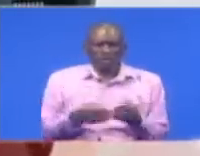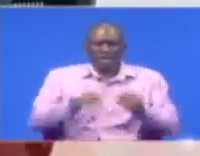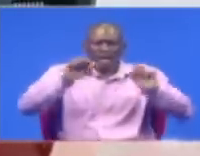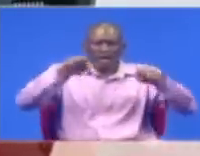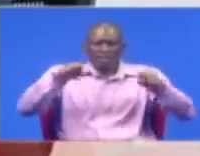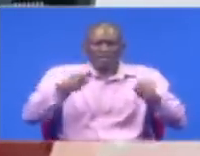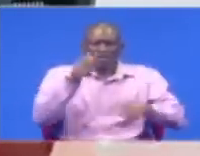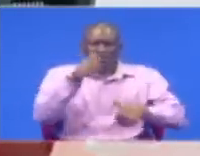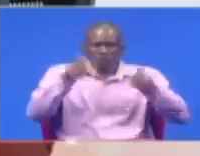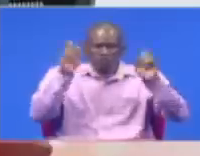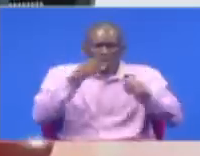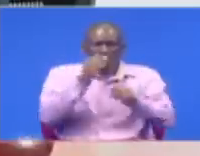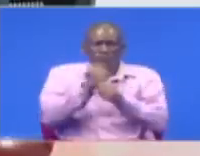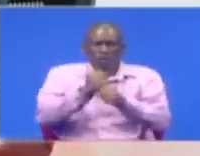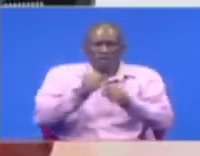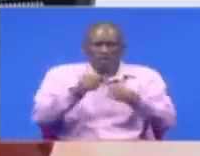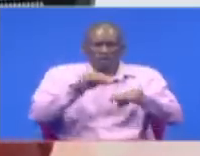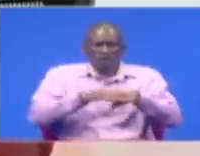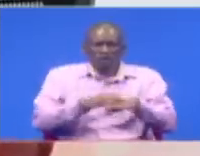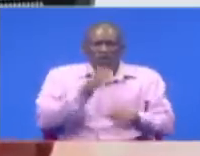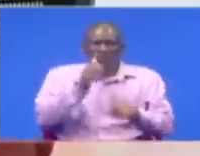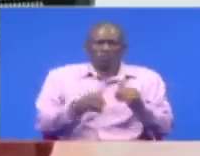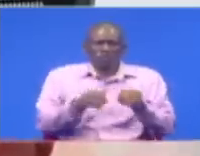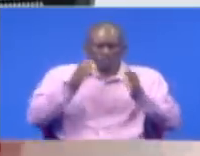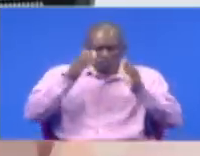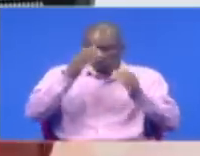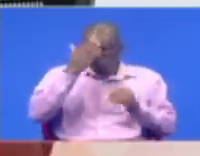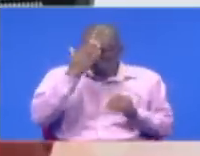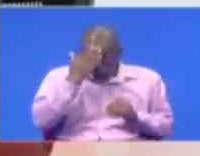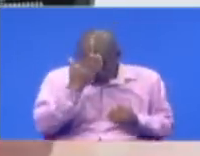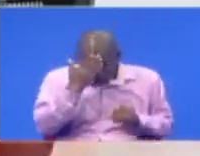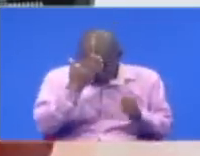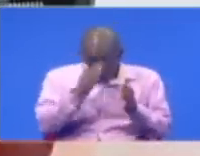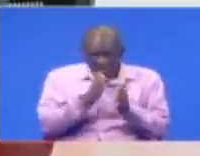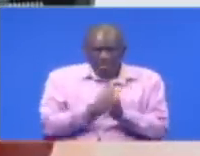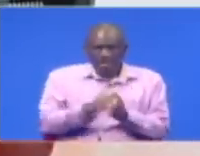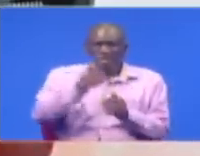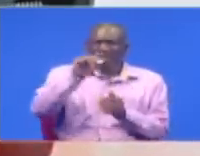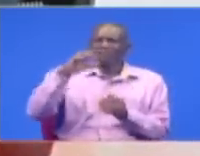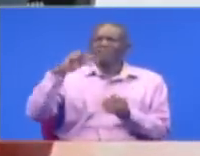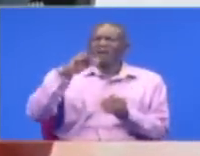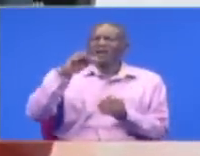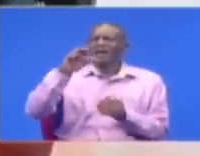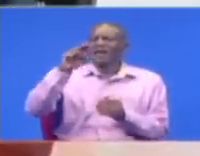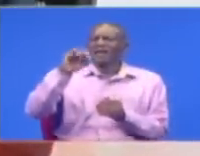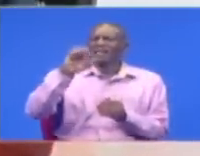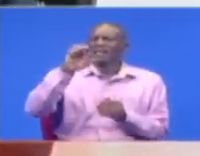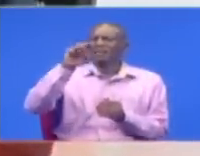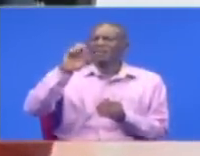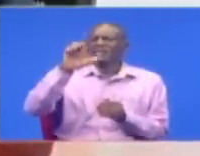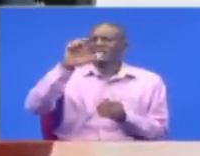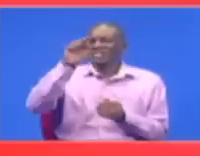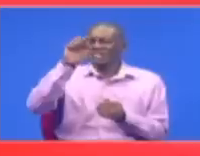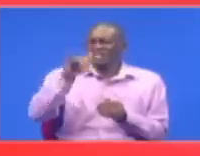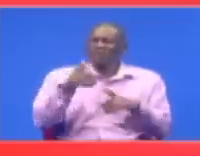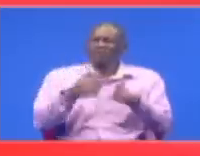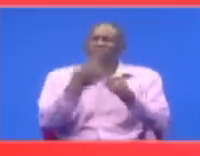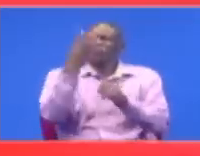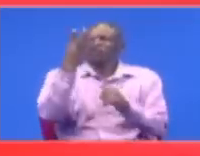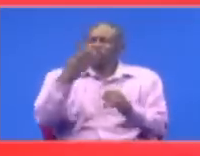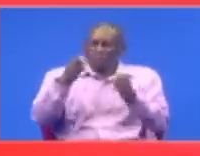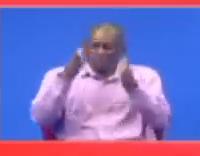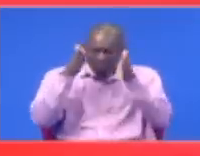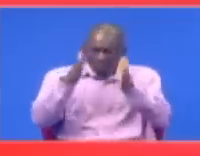abilities that you must work on, which is humility and magnanimity. So from the four cardinal virtues,